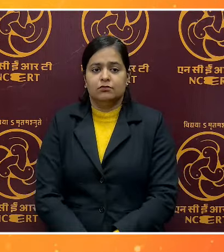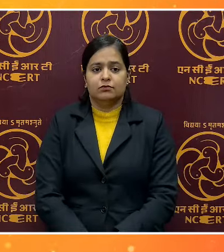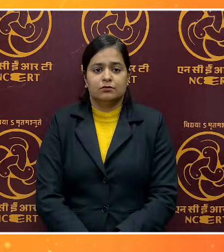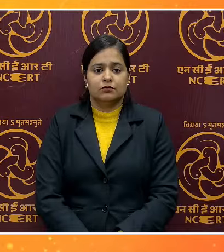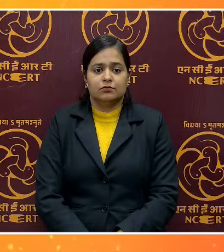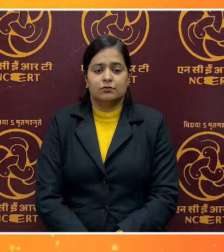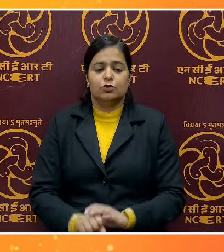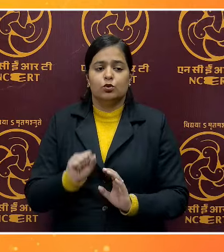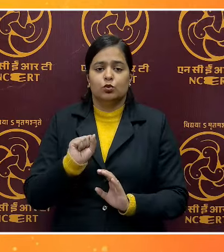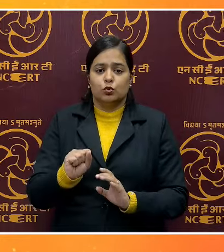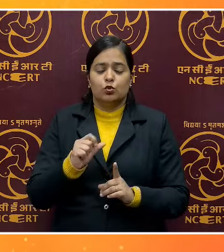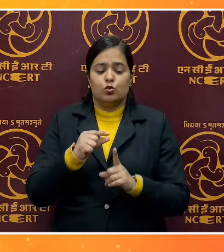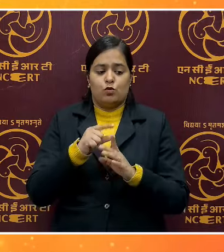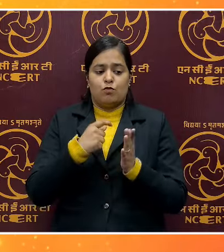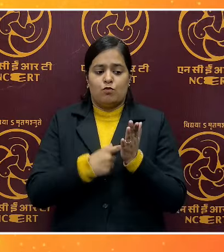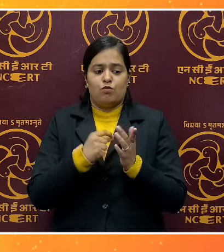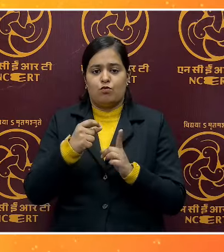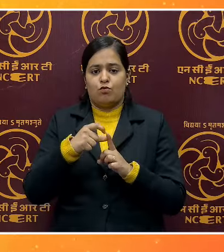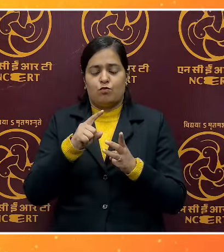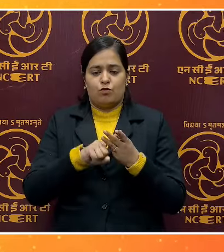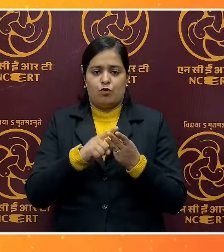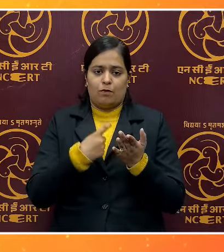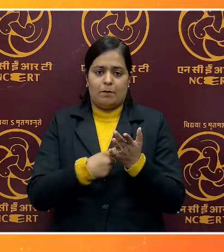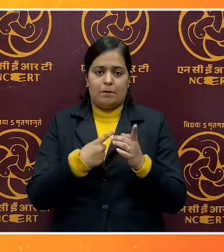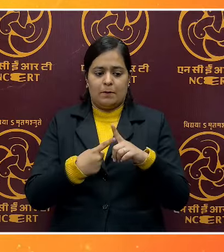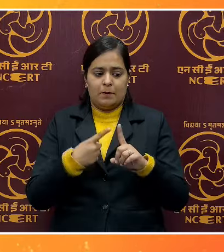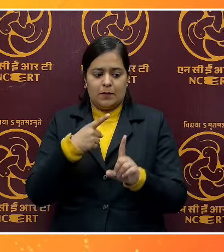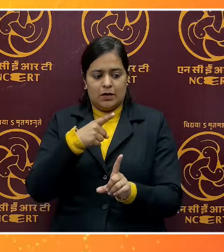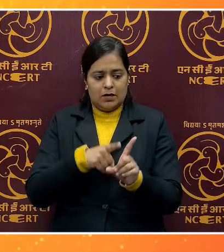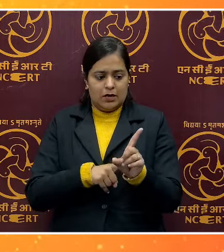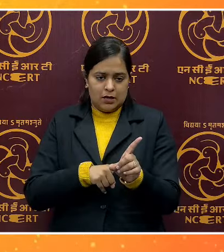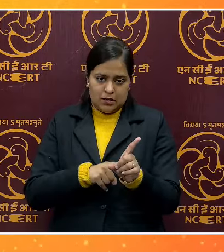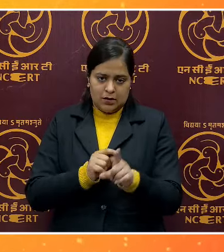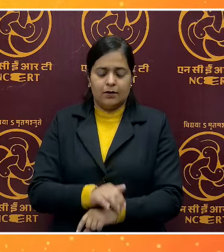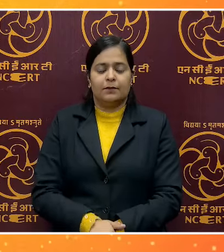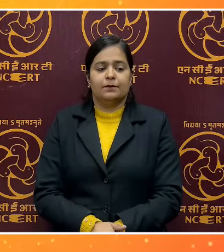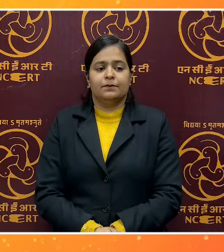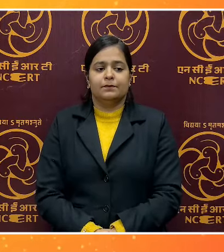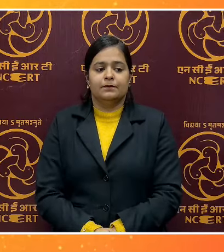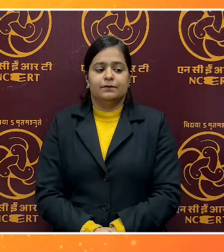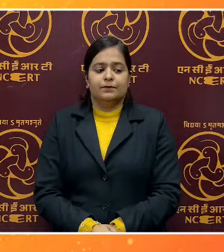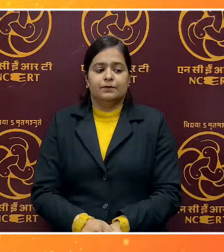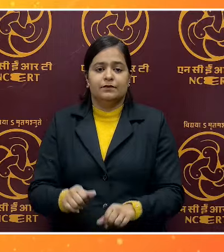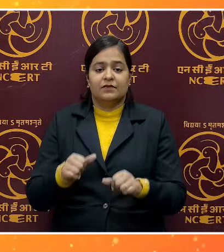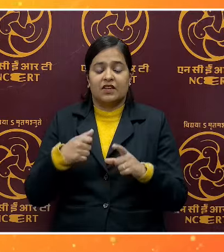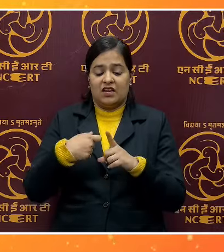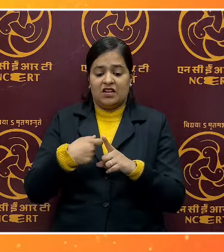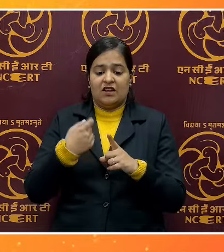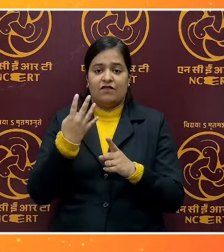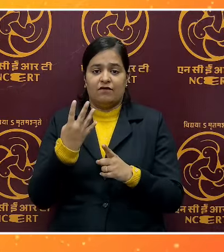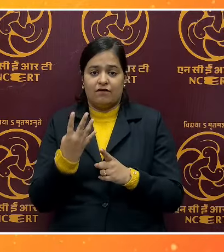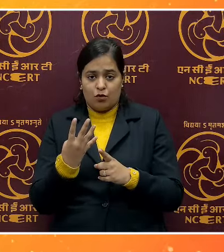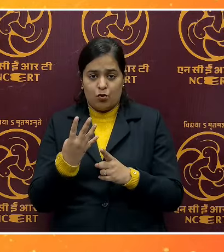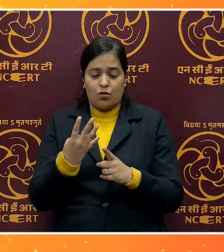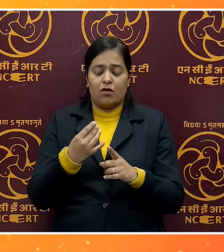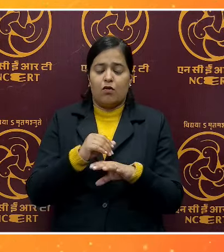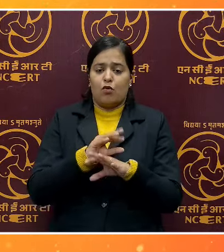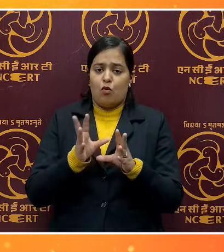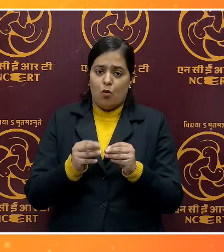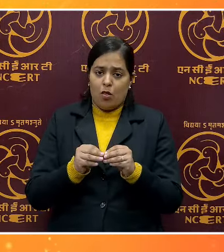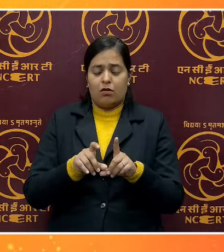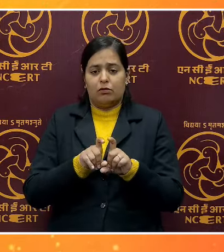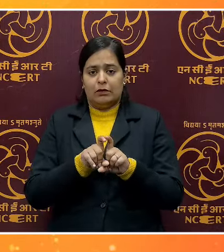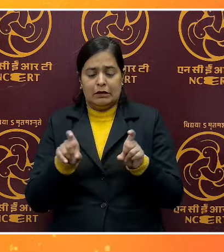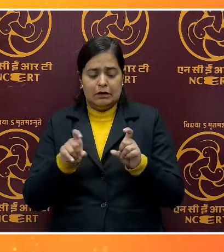Their properties are different from those of their constituents. For example, K4FeCN6 does not show the test of